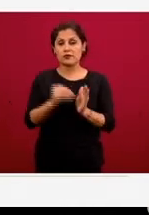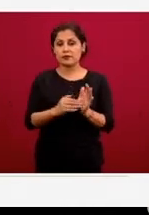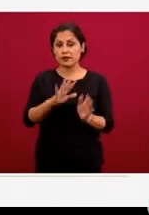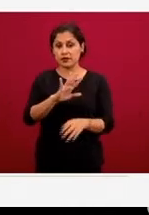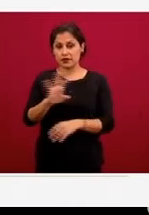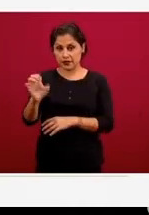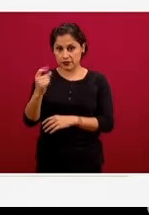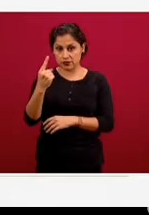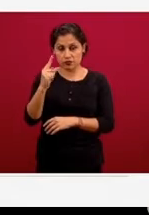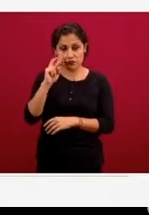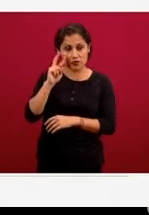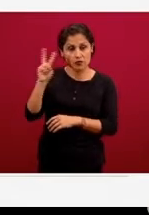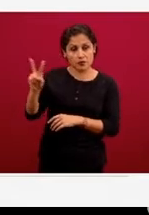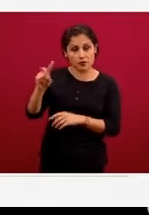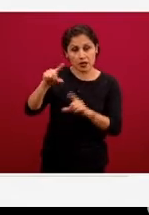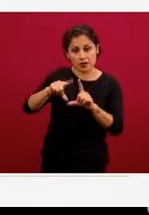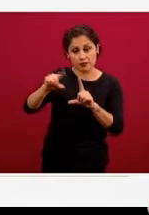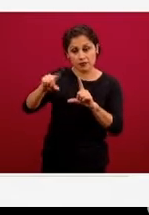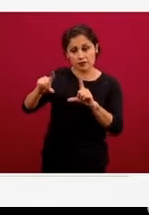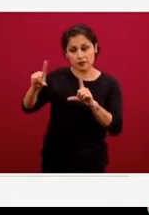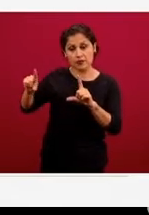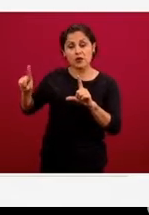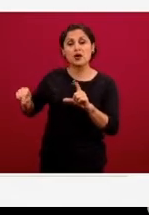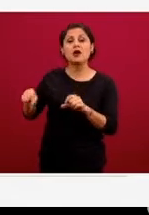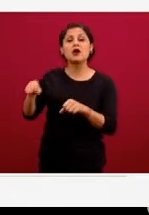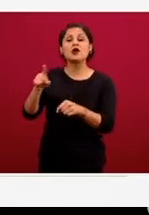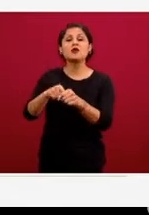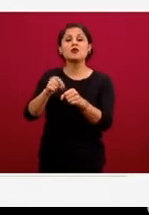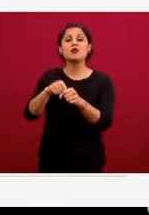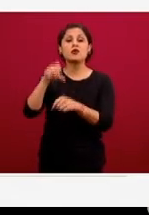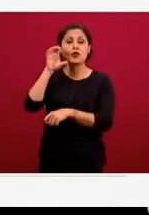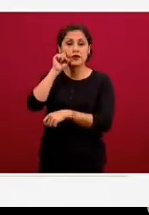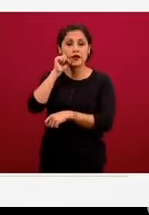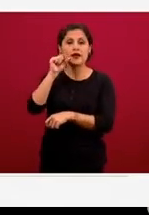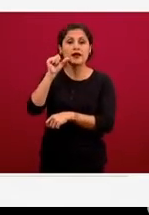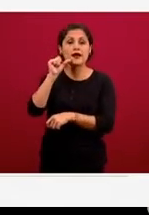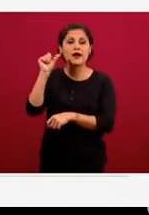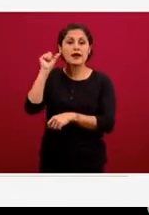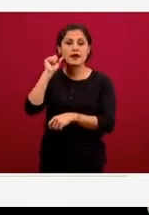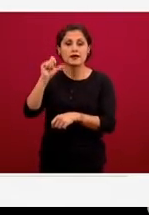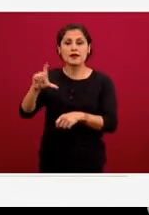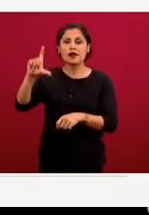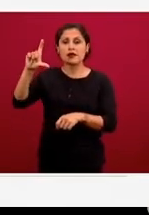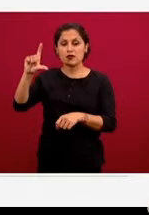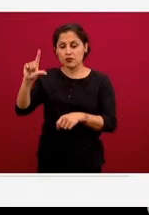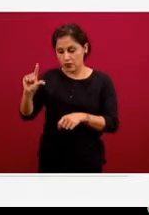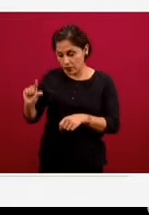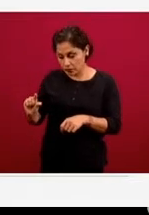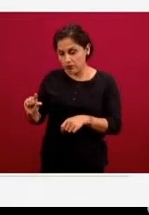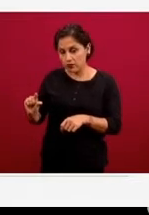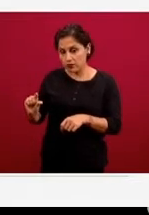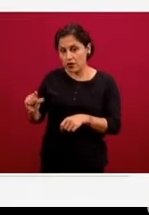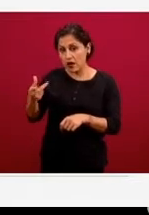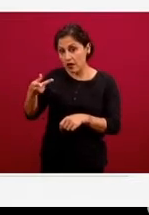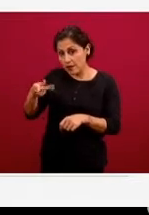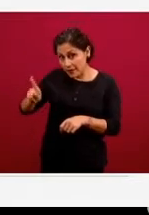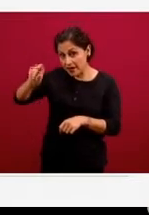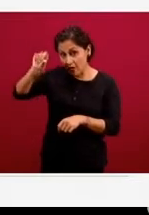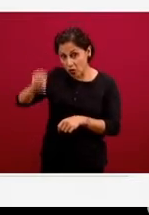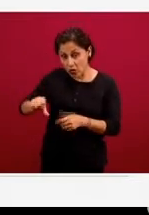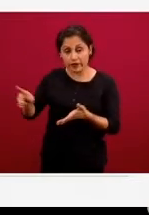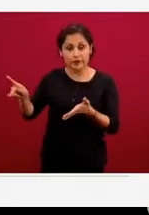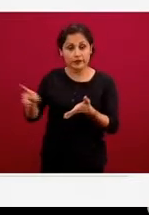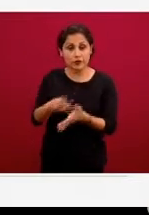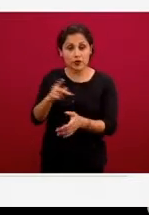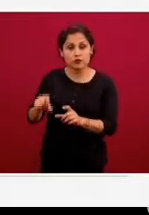at those orange bars at the bottom, we can see that there are fewer confirmed cases. But again, we do have